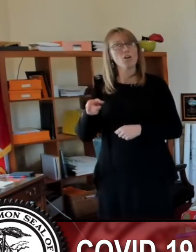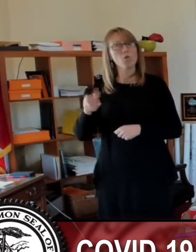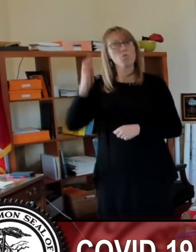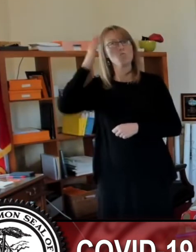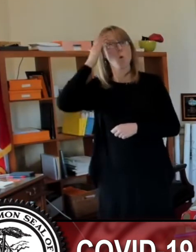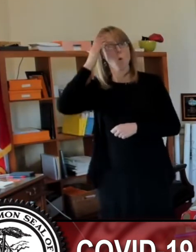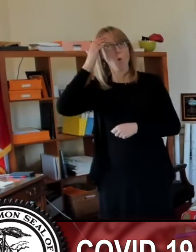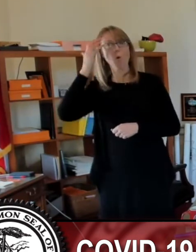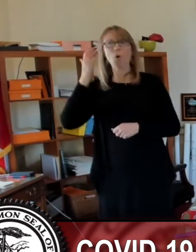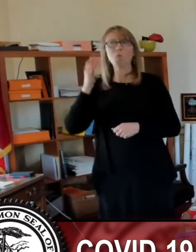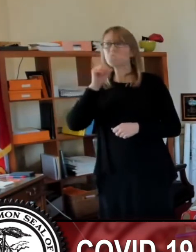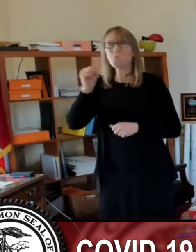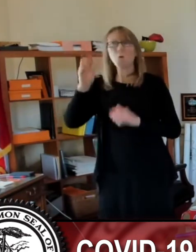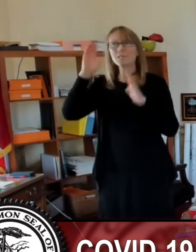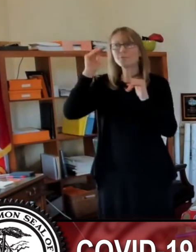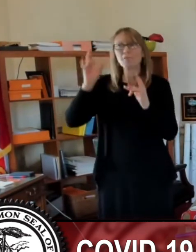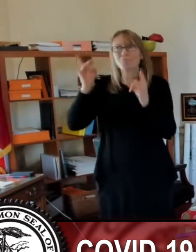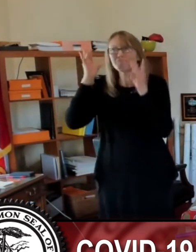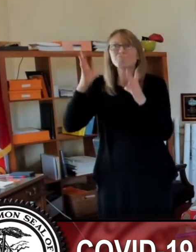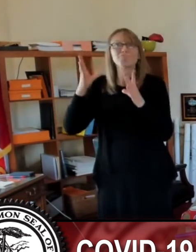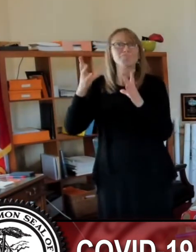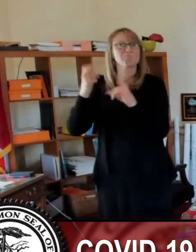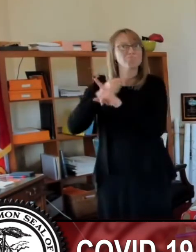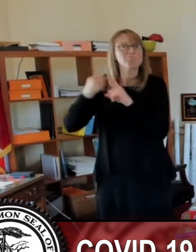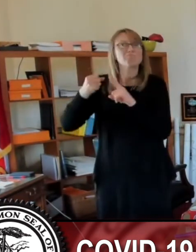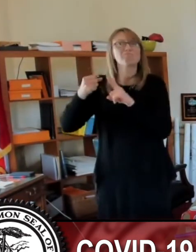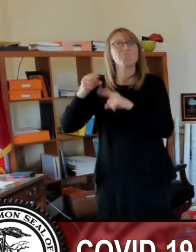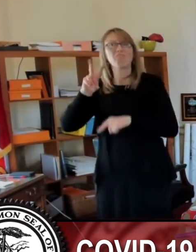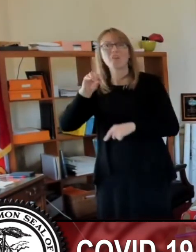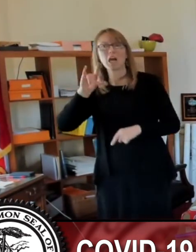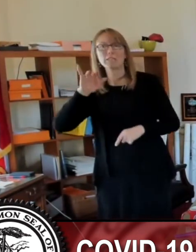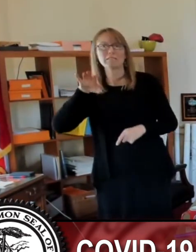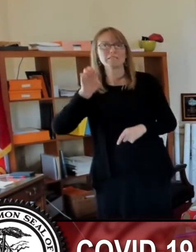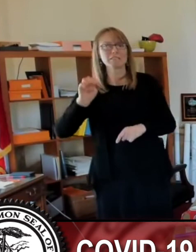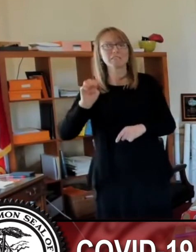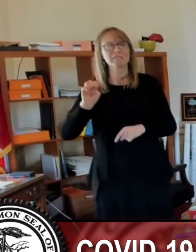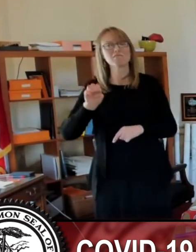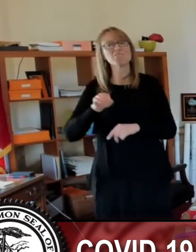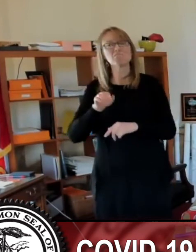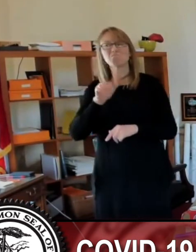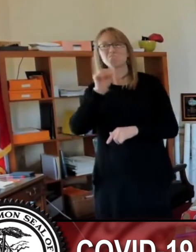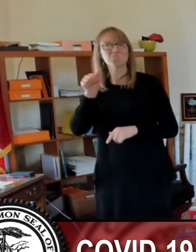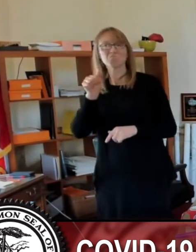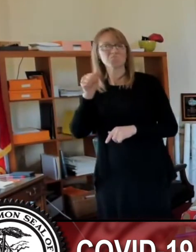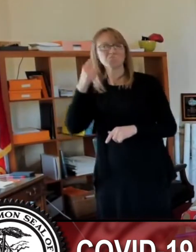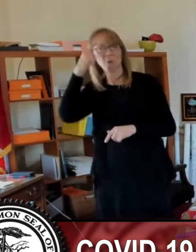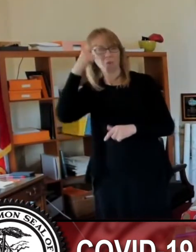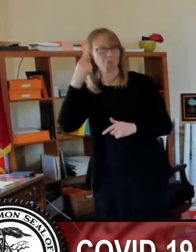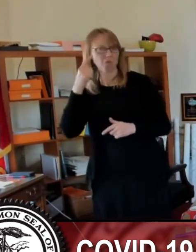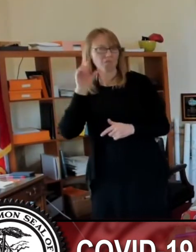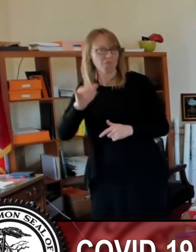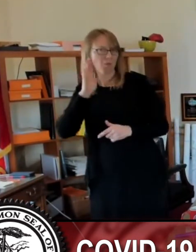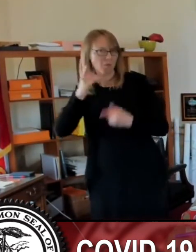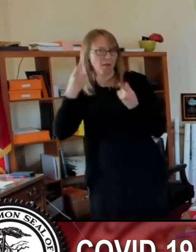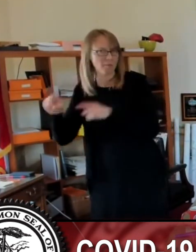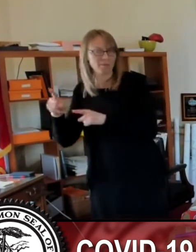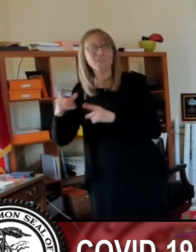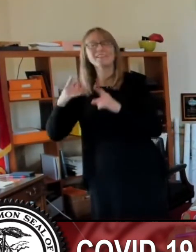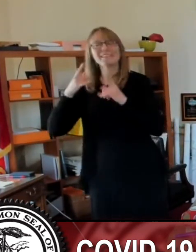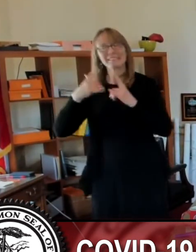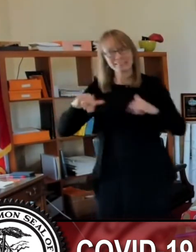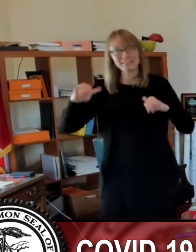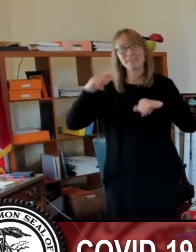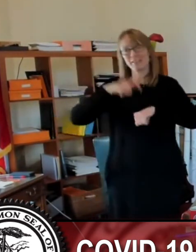everybody safe, keep protesters safe, keep police officers safe, keep buildings protected, because we don't want any of that either.